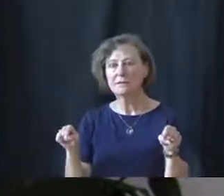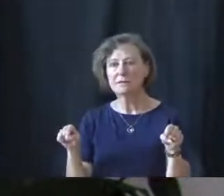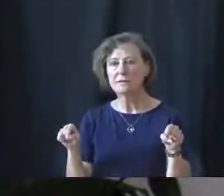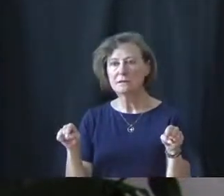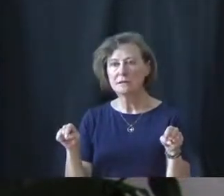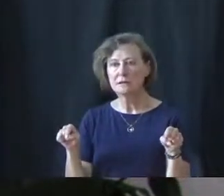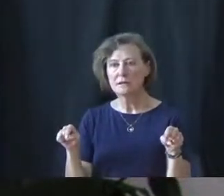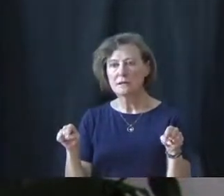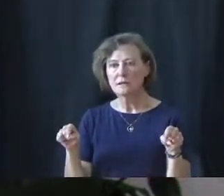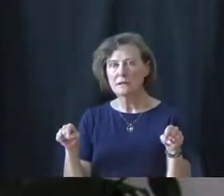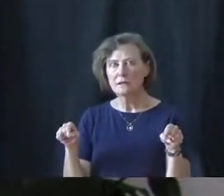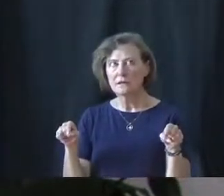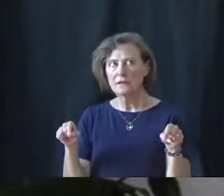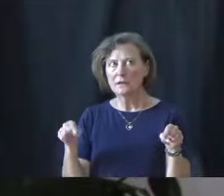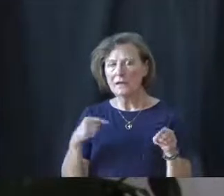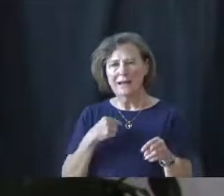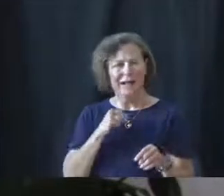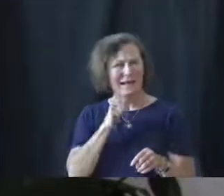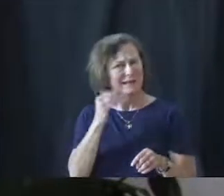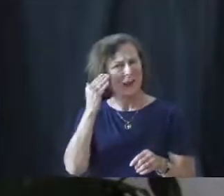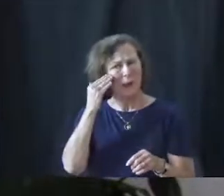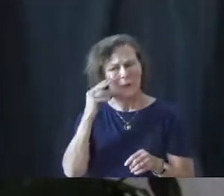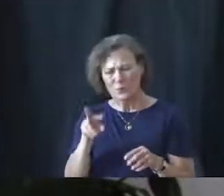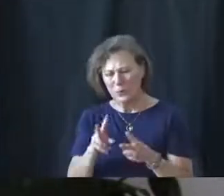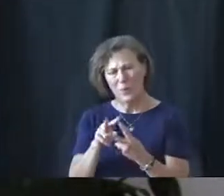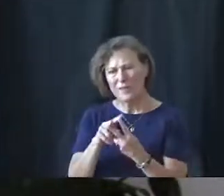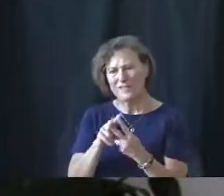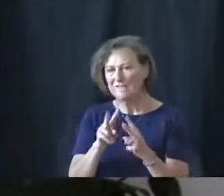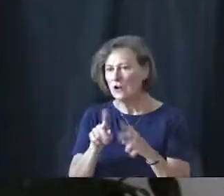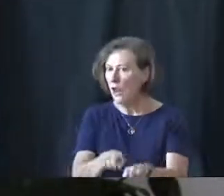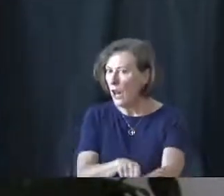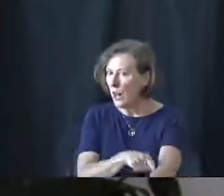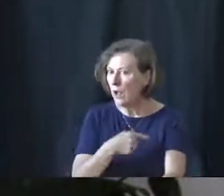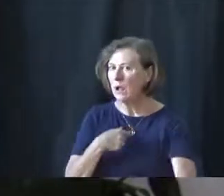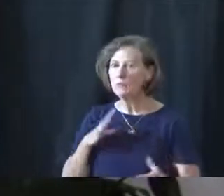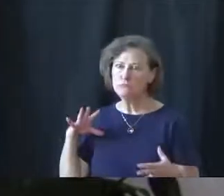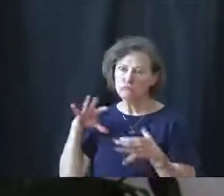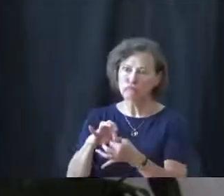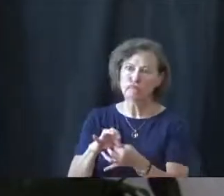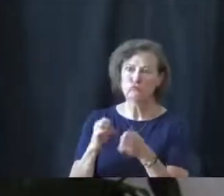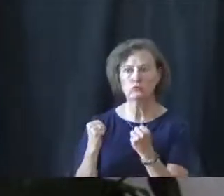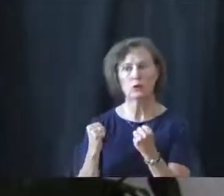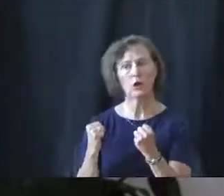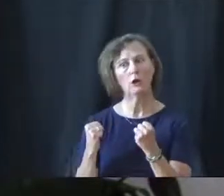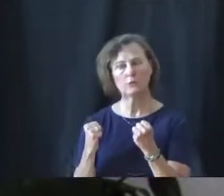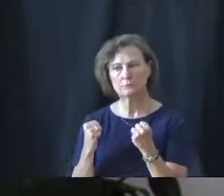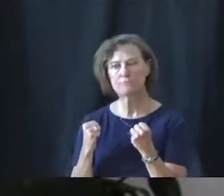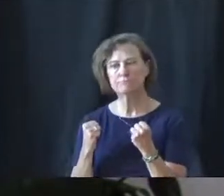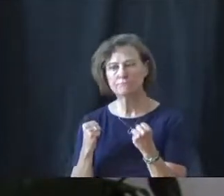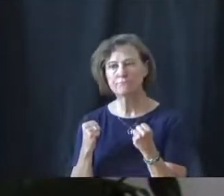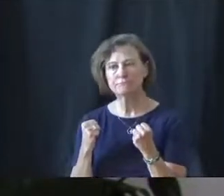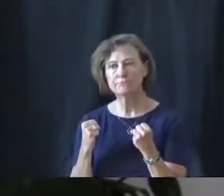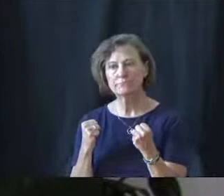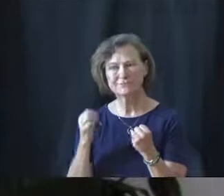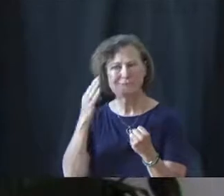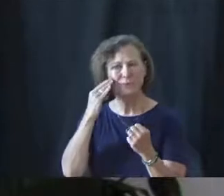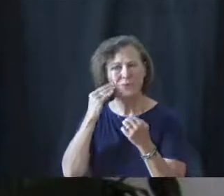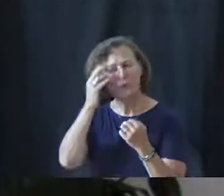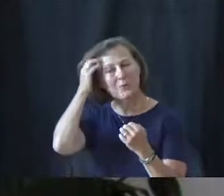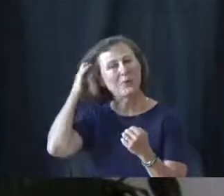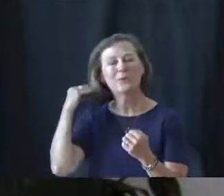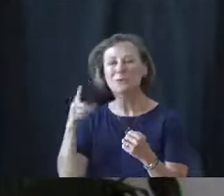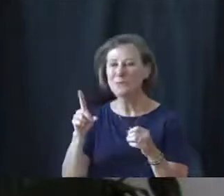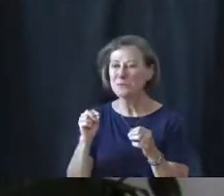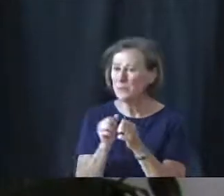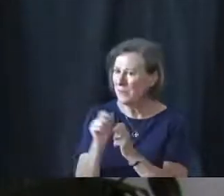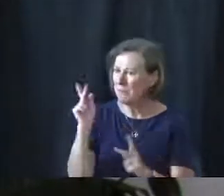Although I hadn't known either of them very long, we had all connected very strongly. You know how you do sometimes